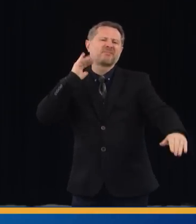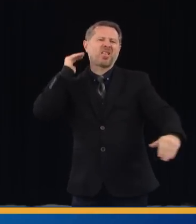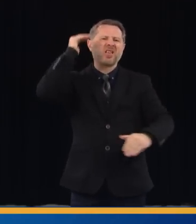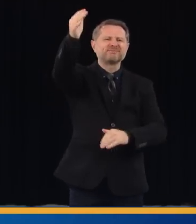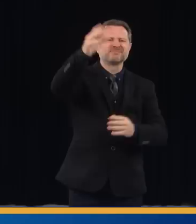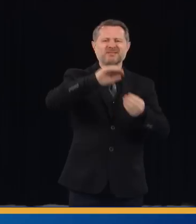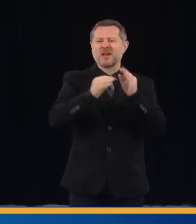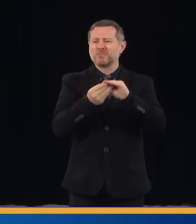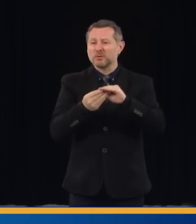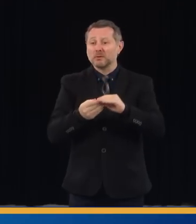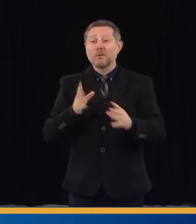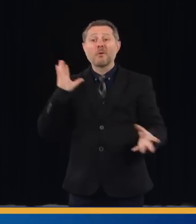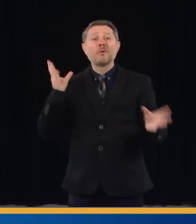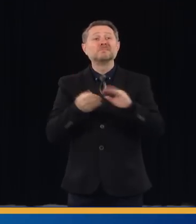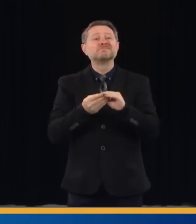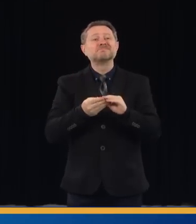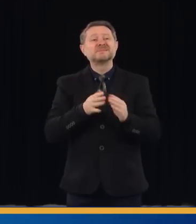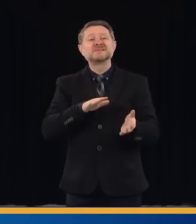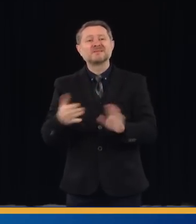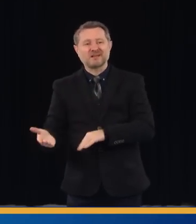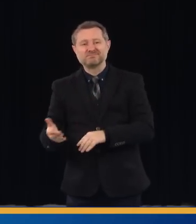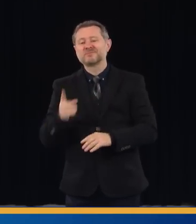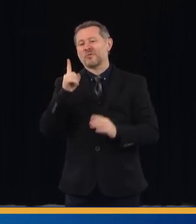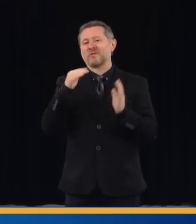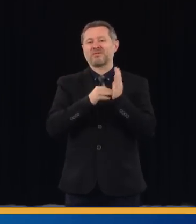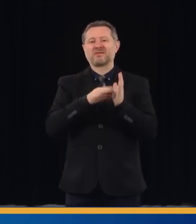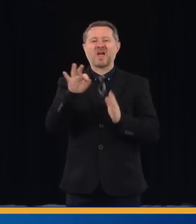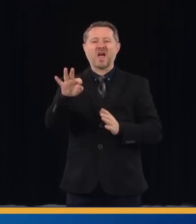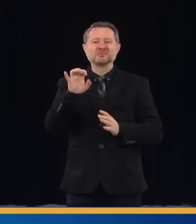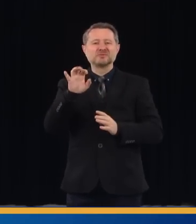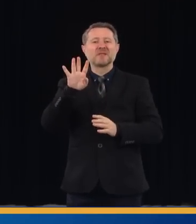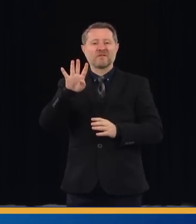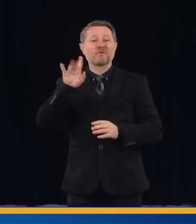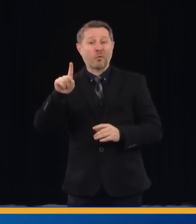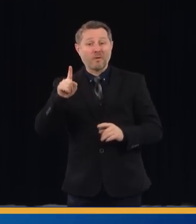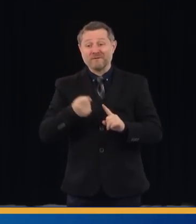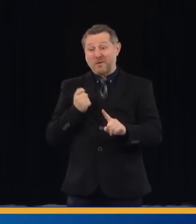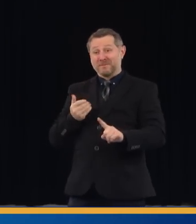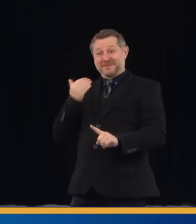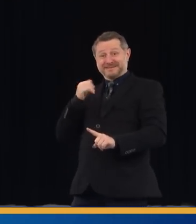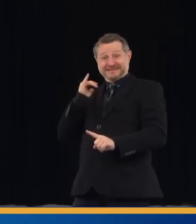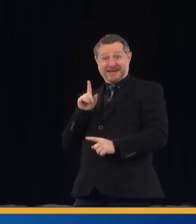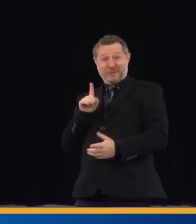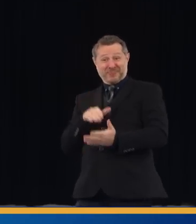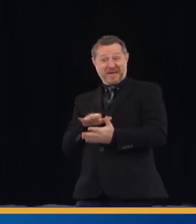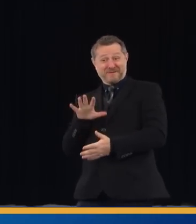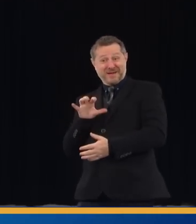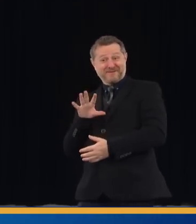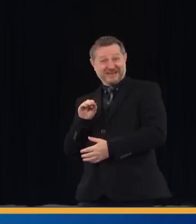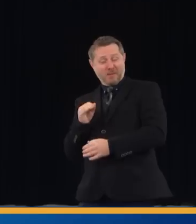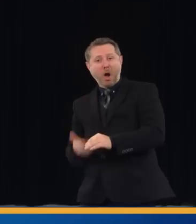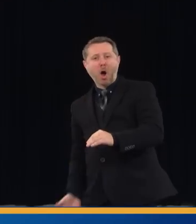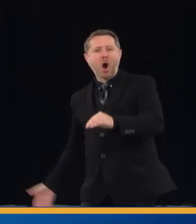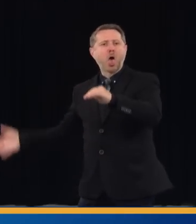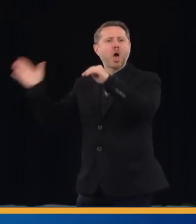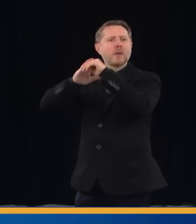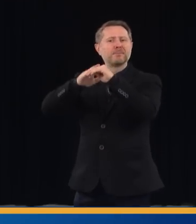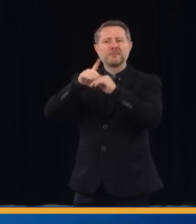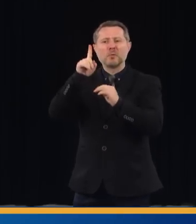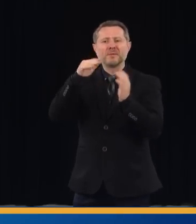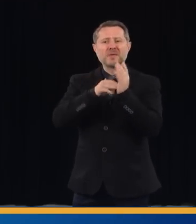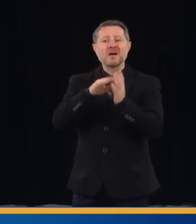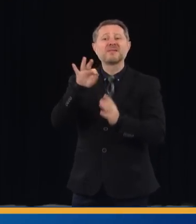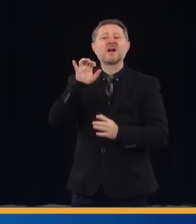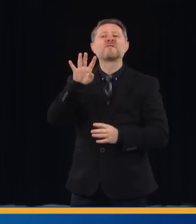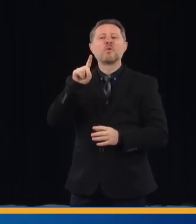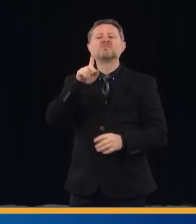1,900, up from 1,550. That number will continue to go up. That is people who have been on